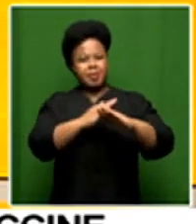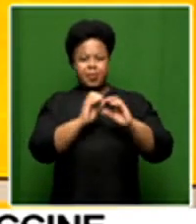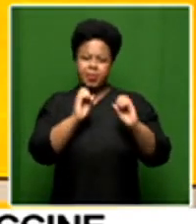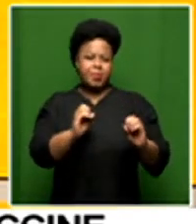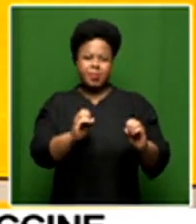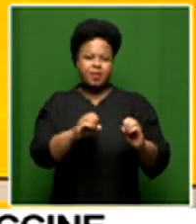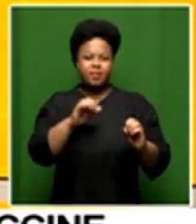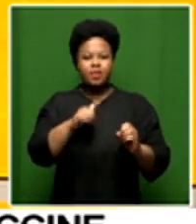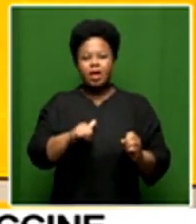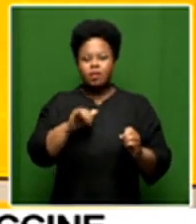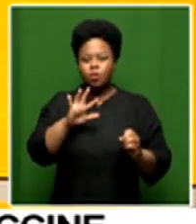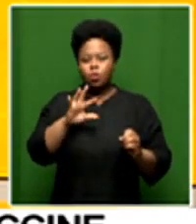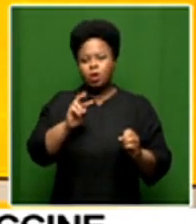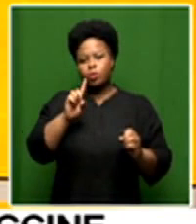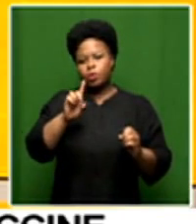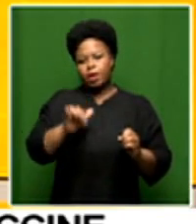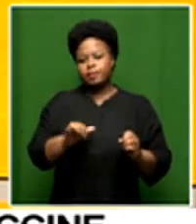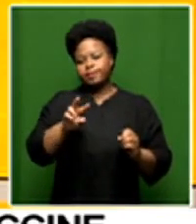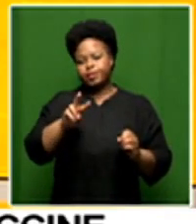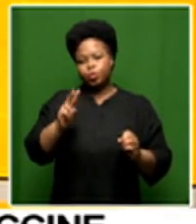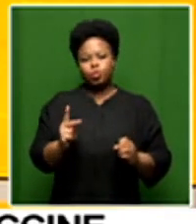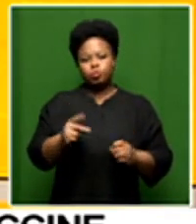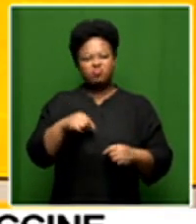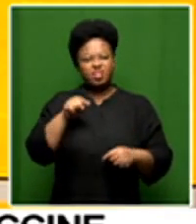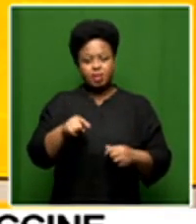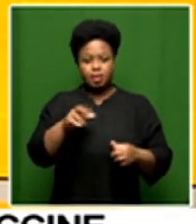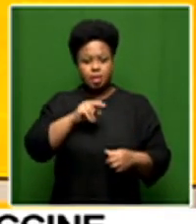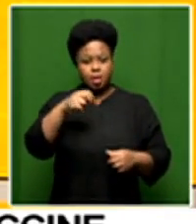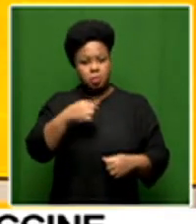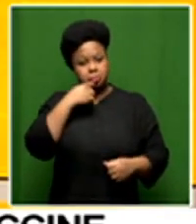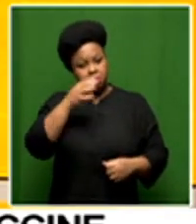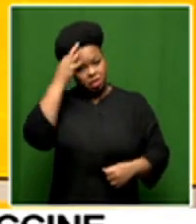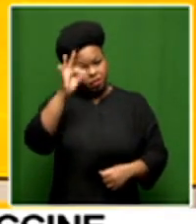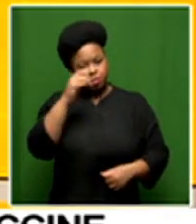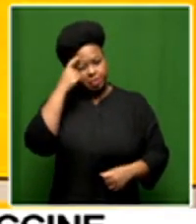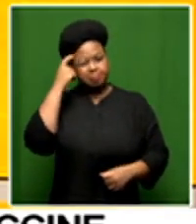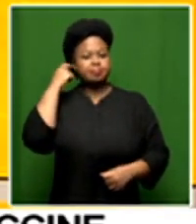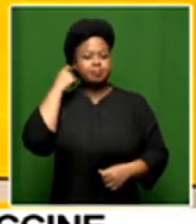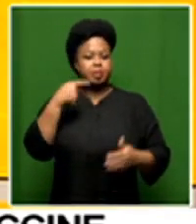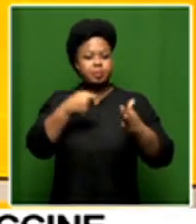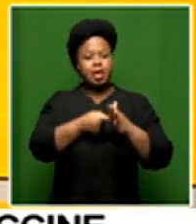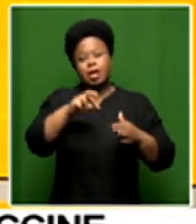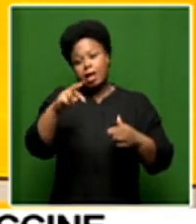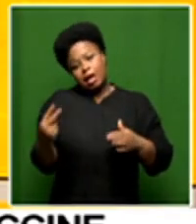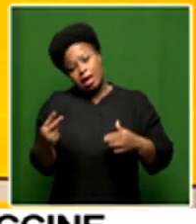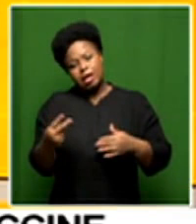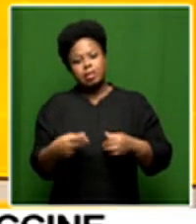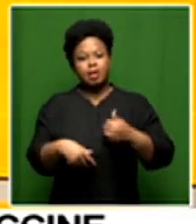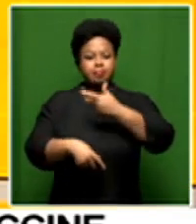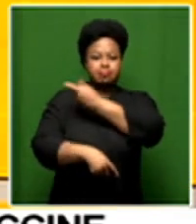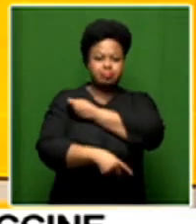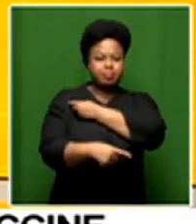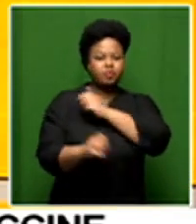Africa's 501YV2 variant. Now, NEHAWU has also urged government to consider procuring other vaccines as a matter